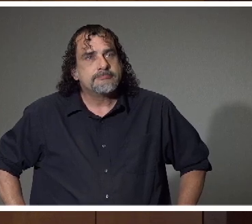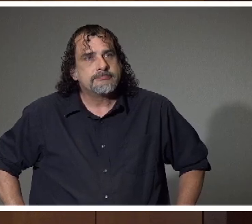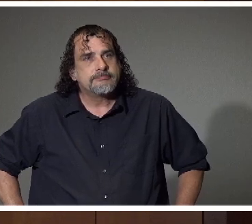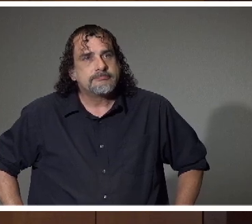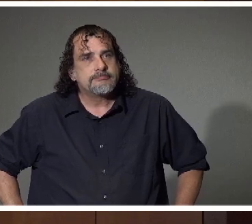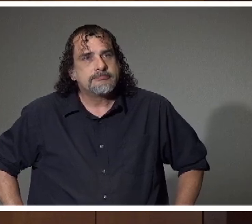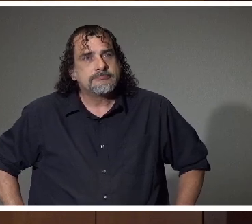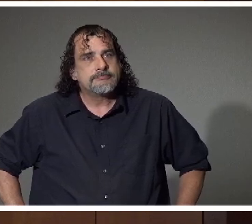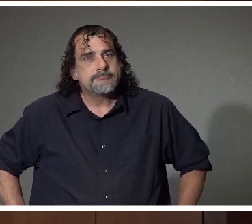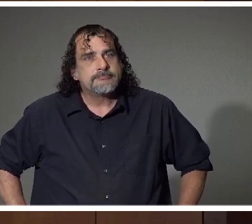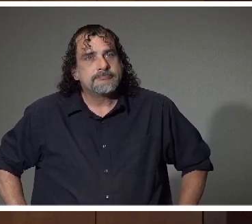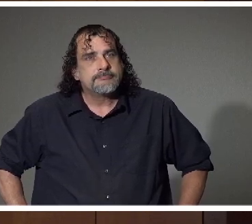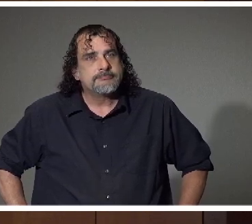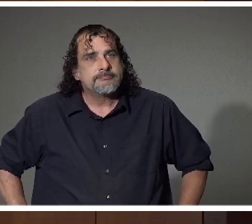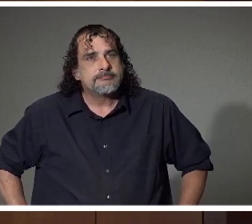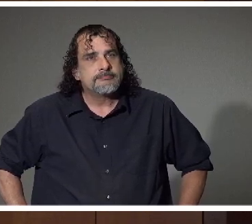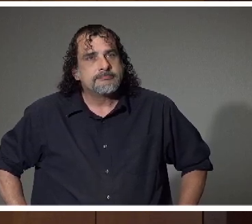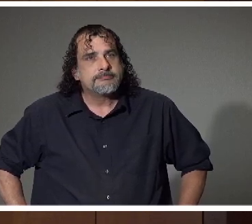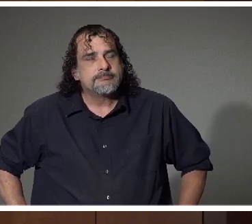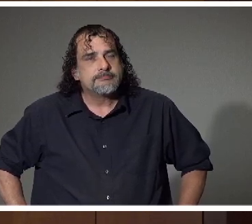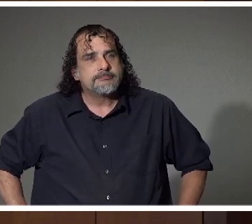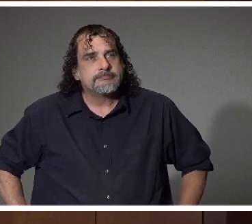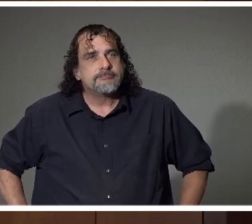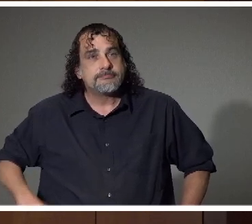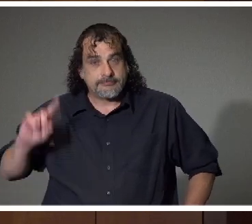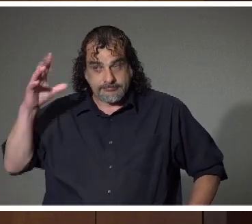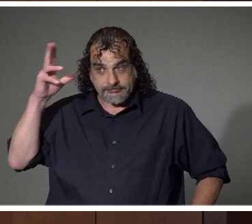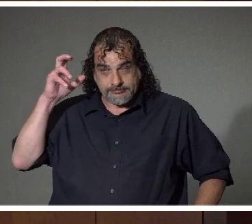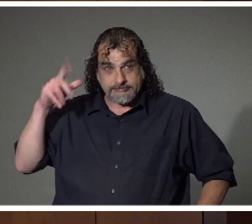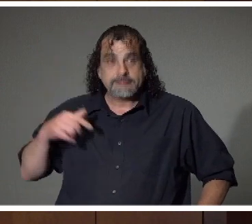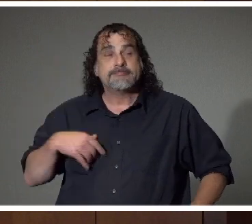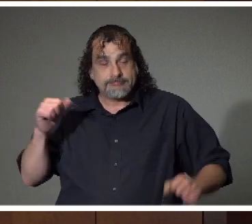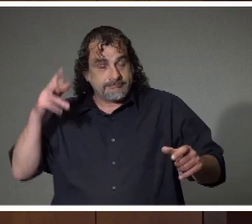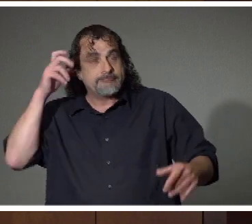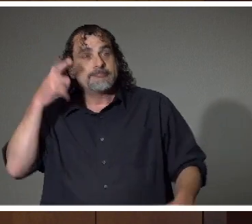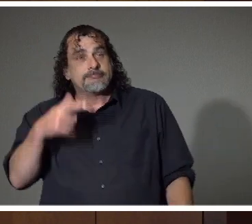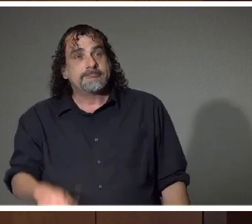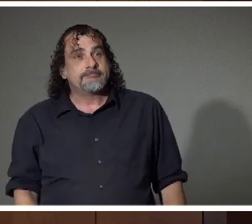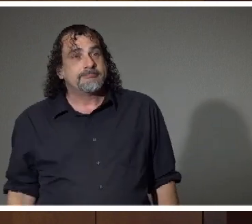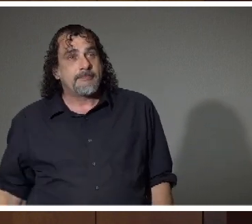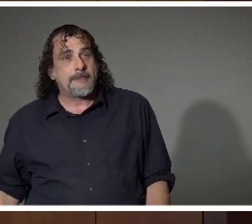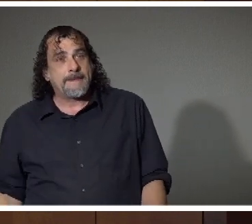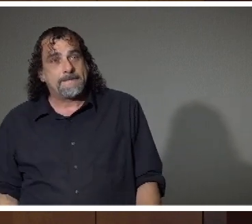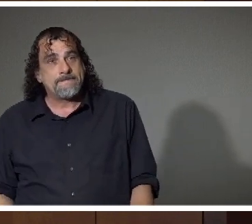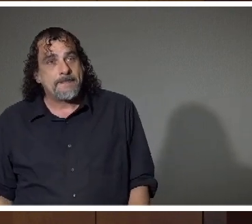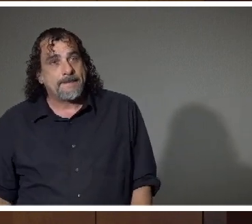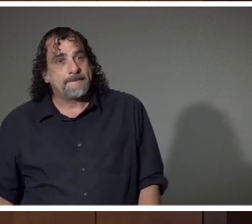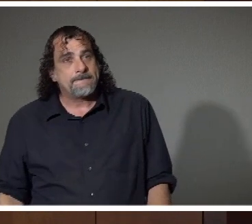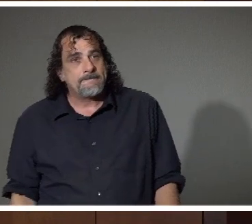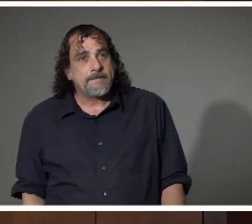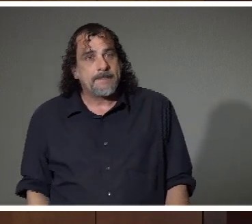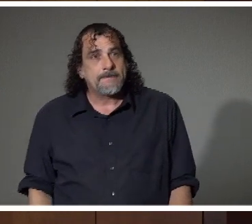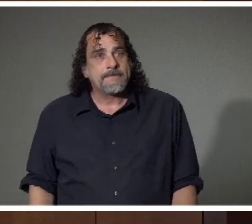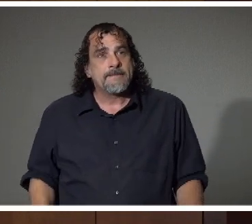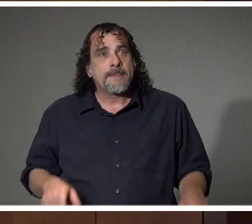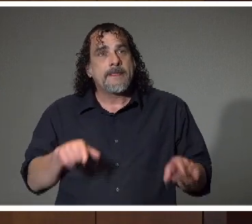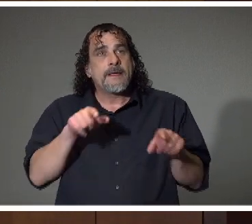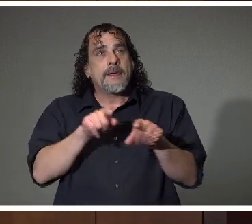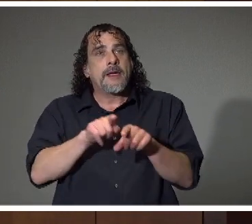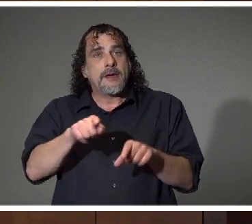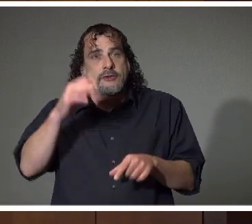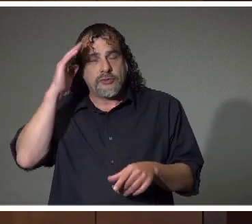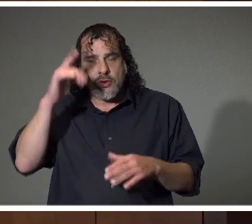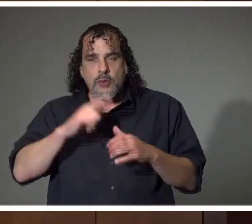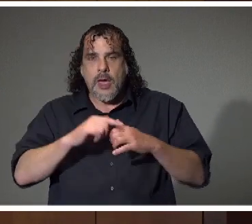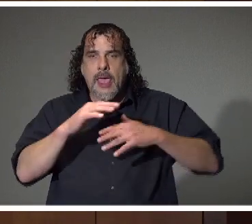Governor? Dave? Governor, can you hear me? I can, Dave. Go ahead. Okay. As you know, the beach has been a